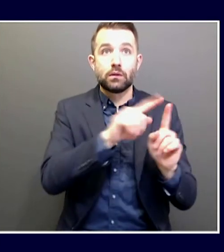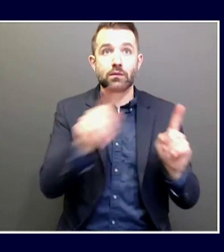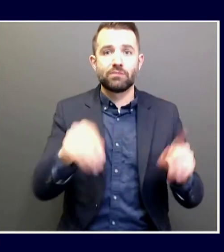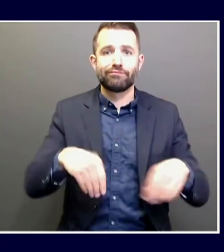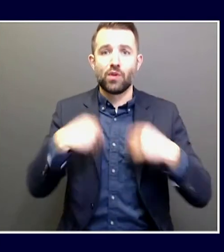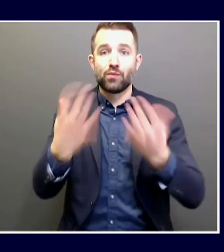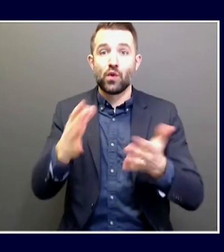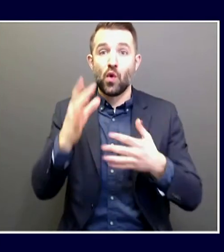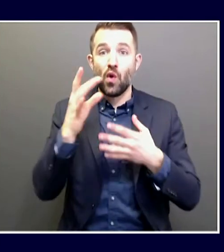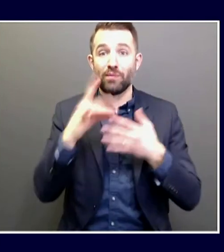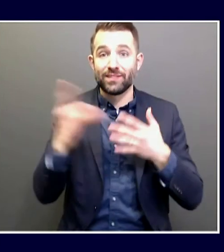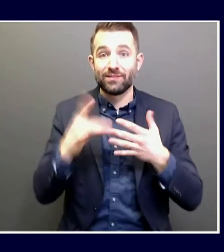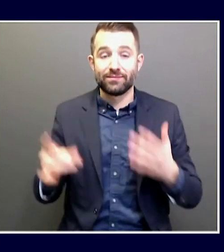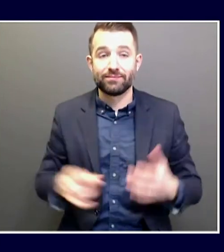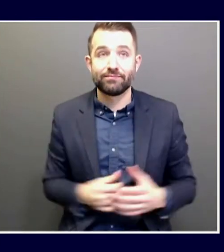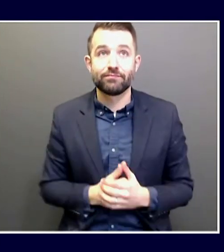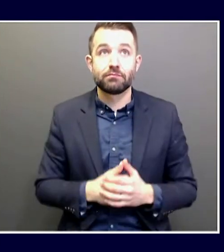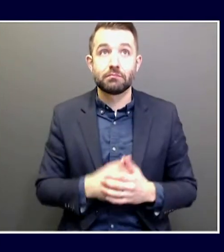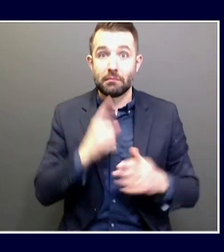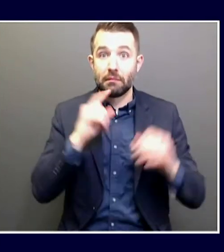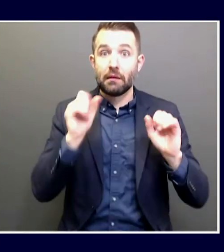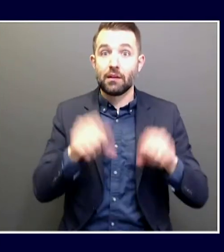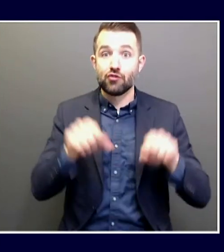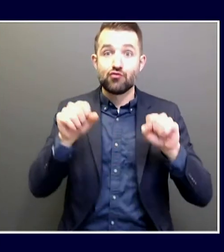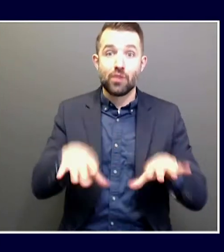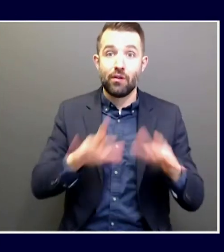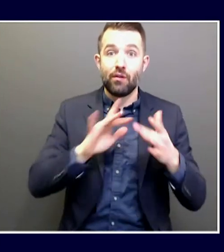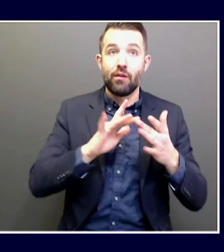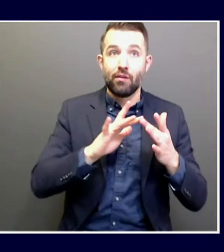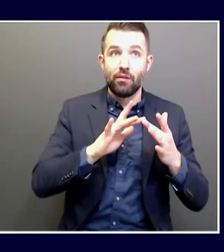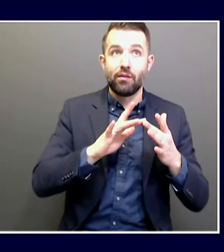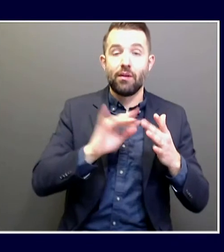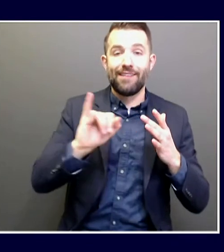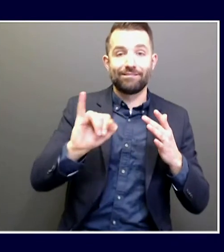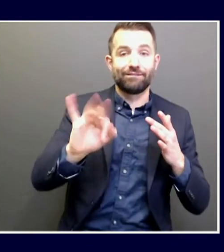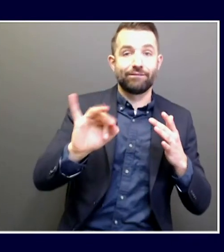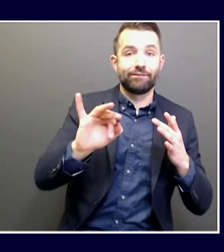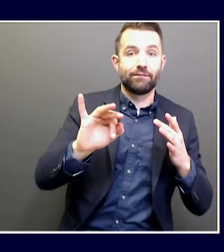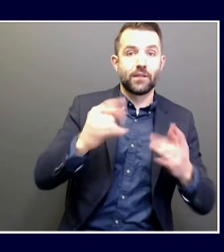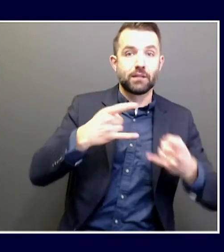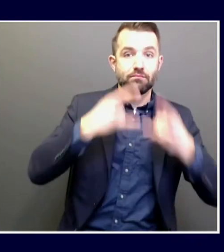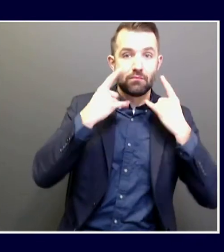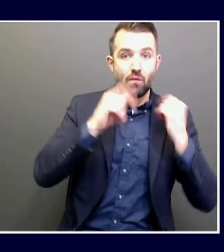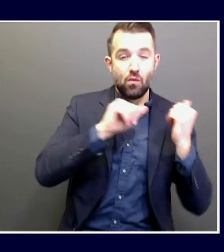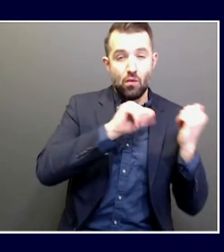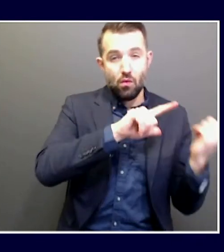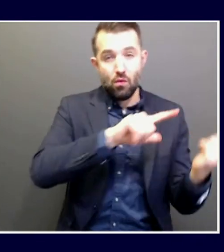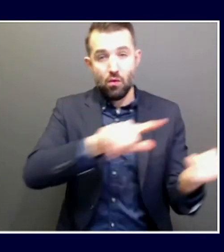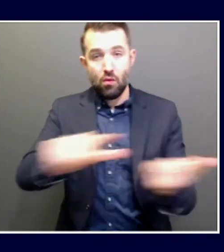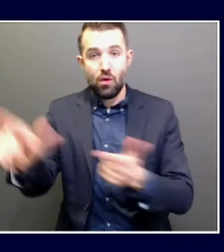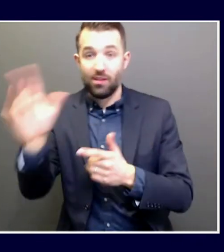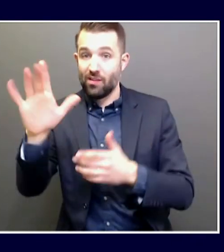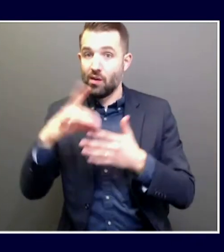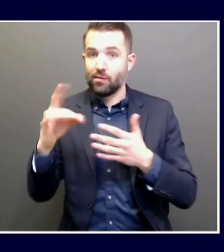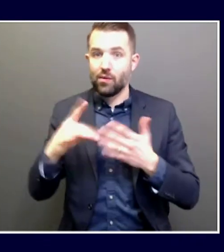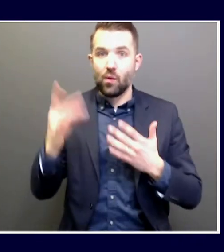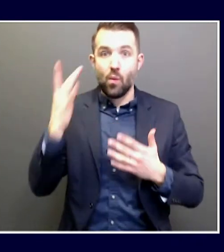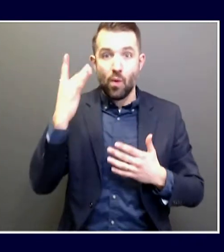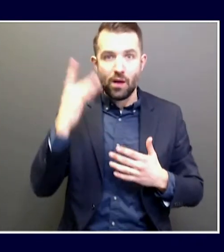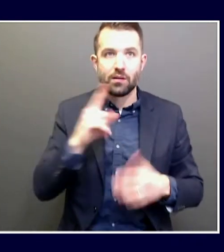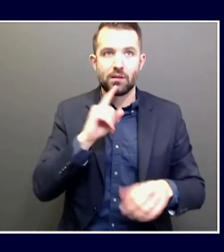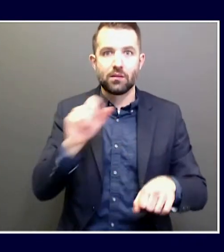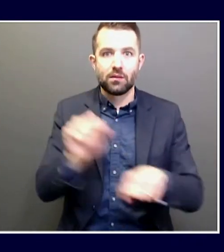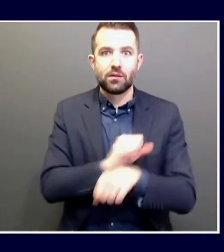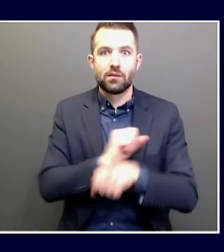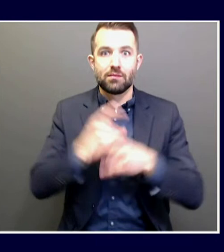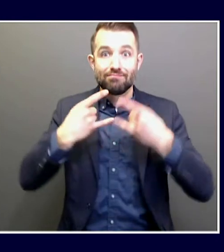masking policy in place. And that really is credit to the value of masks. Indeed, our team reviewed much of